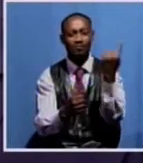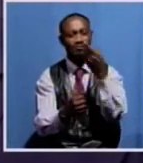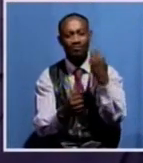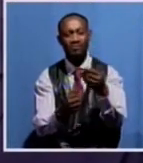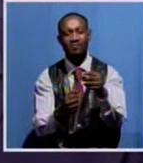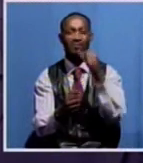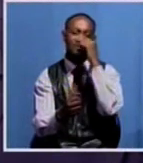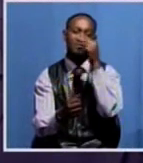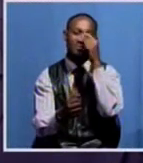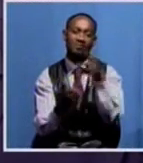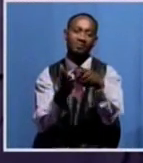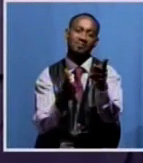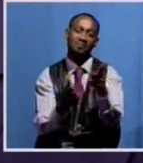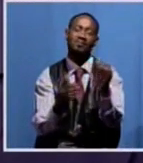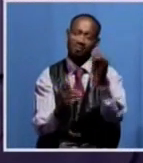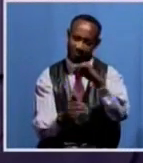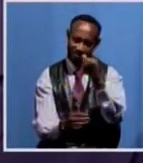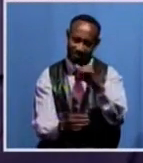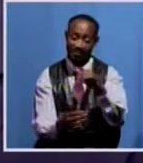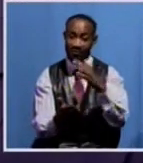my hope also is that as we begin to